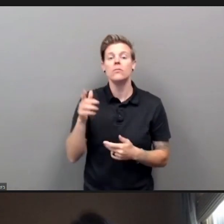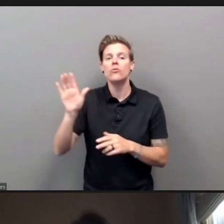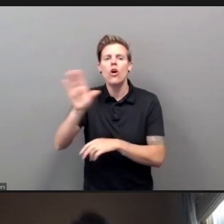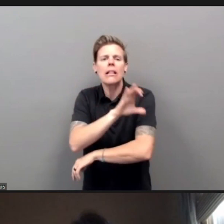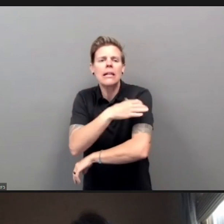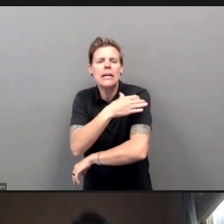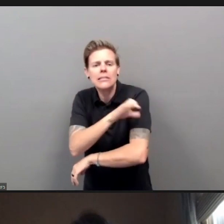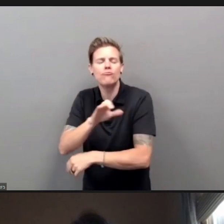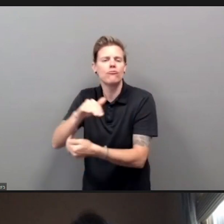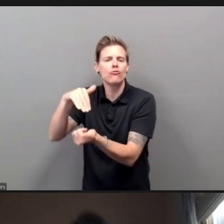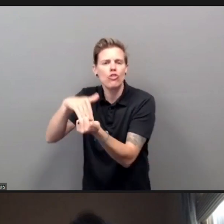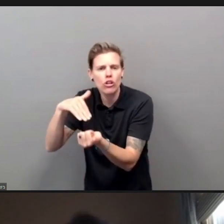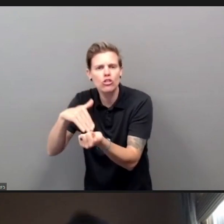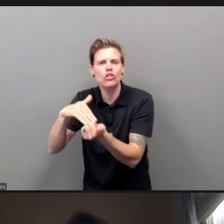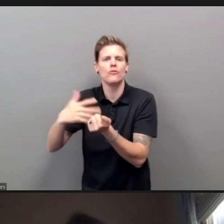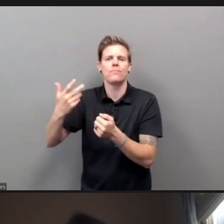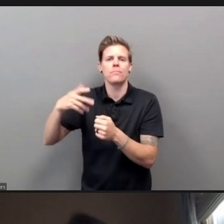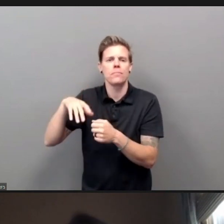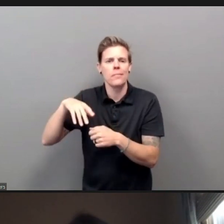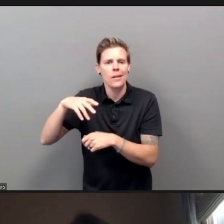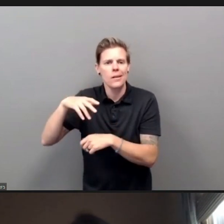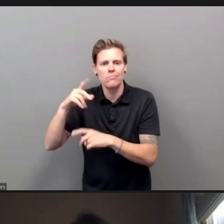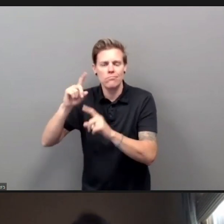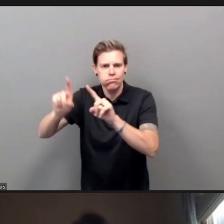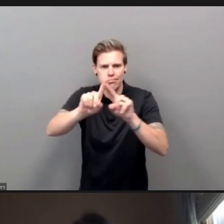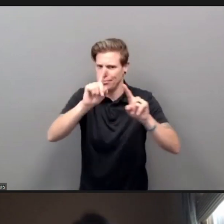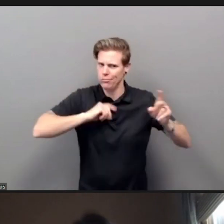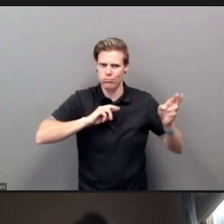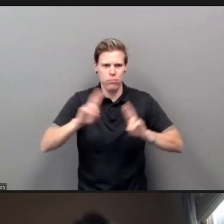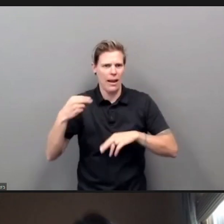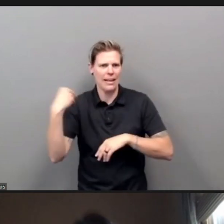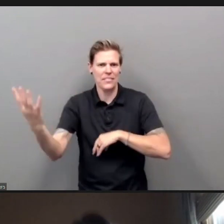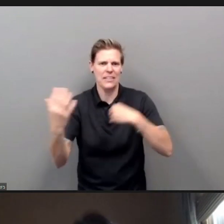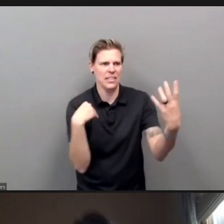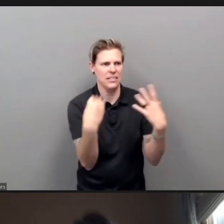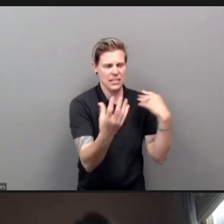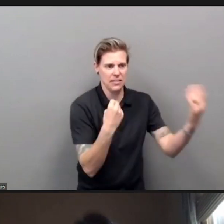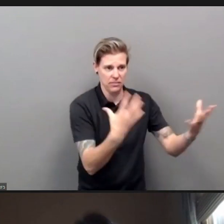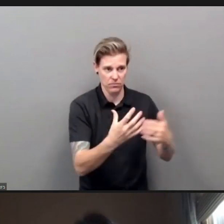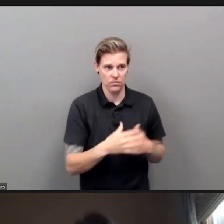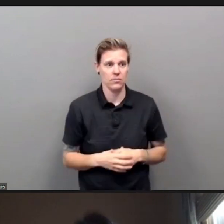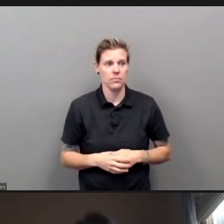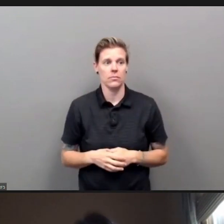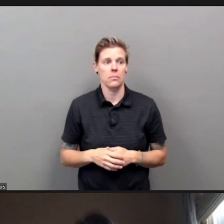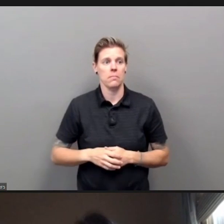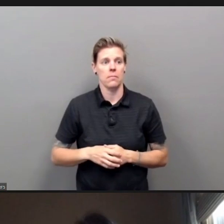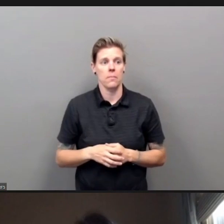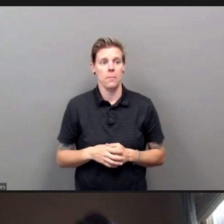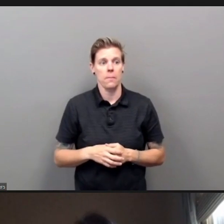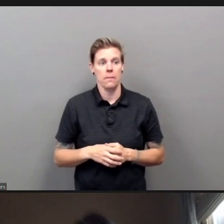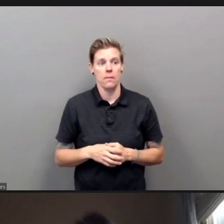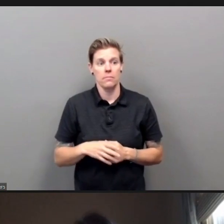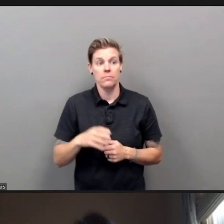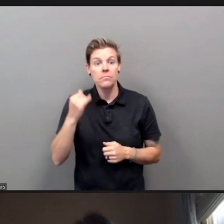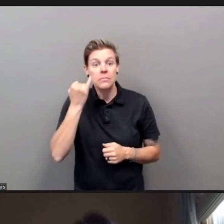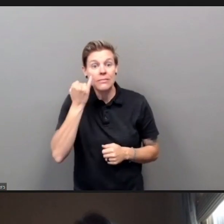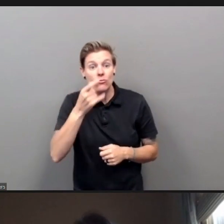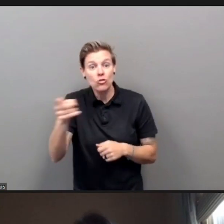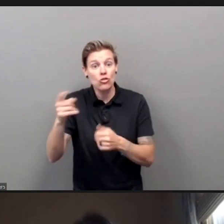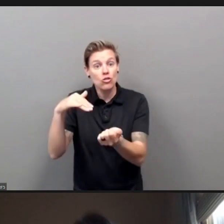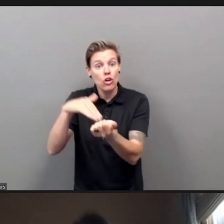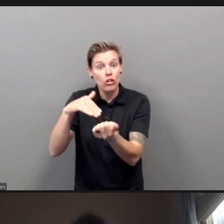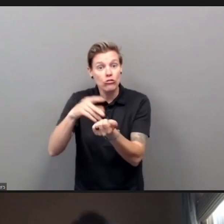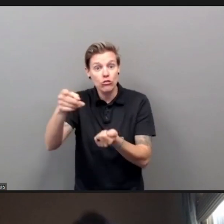if we get the vast majority of primary care clinics giving these vaccines, it's going to be close to